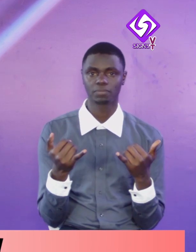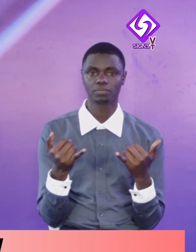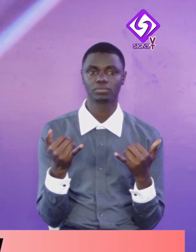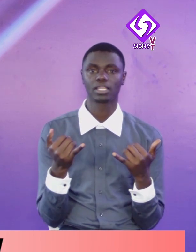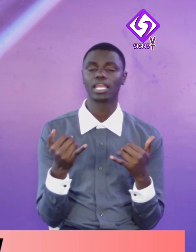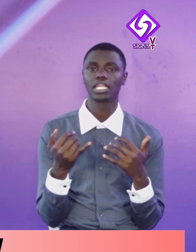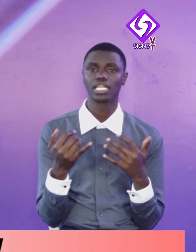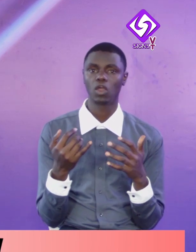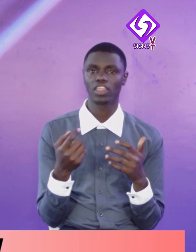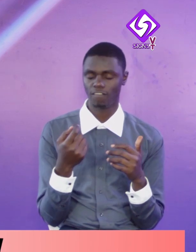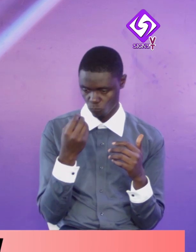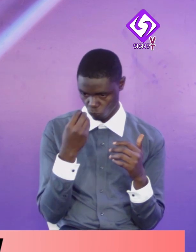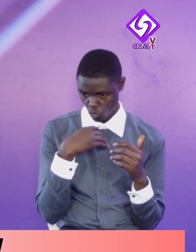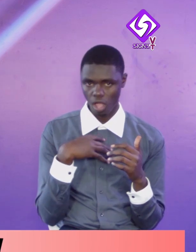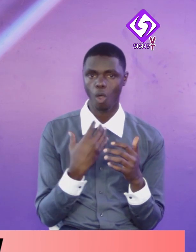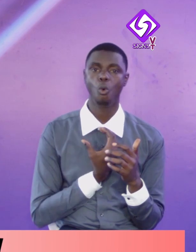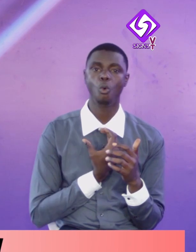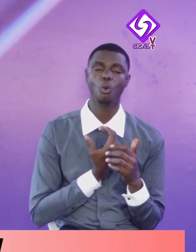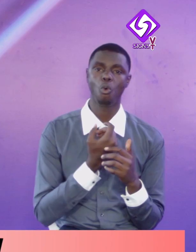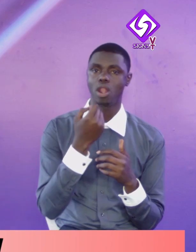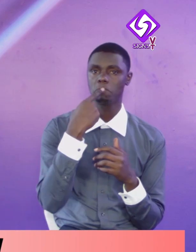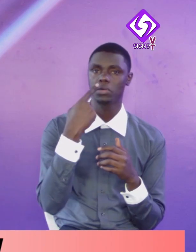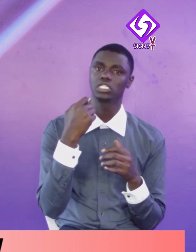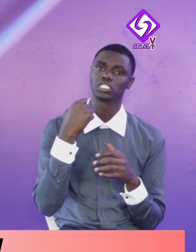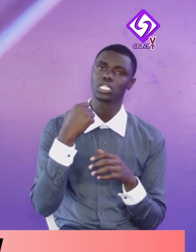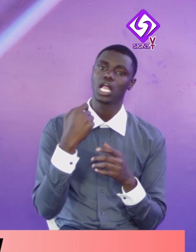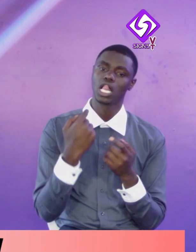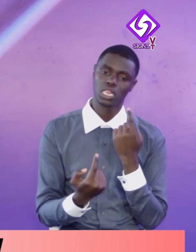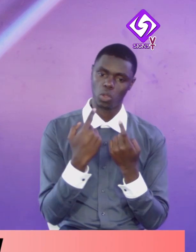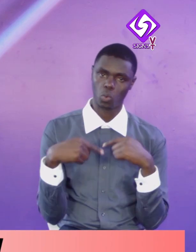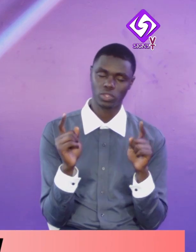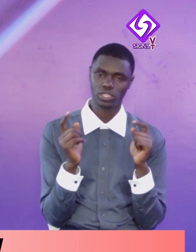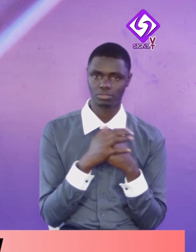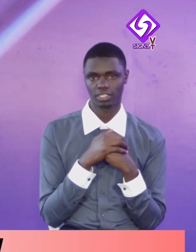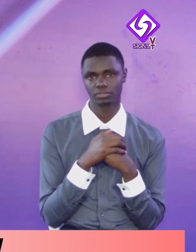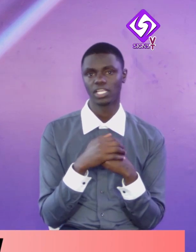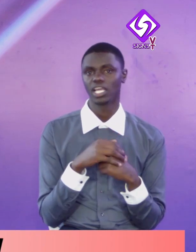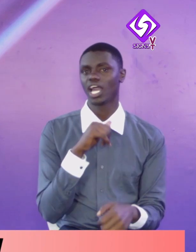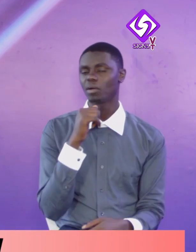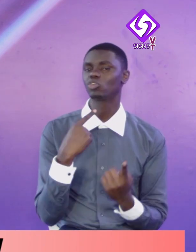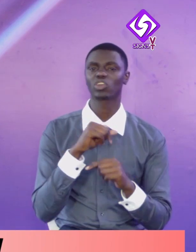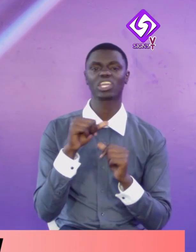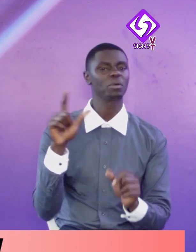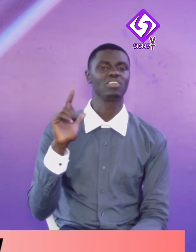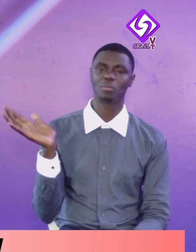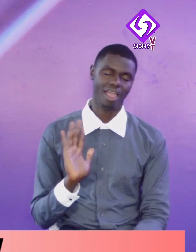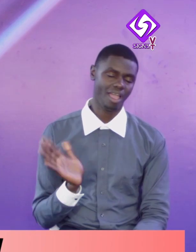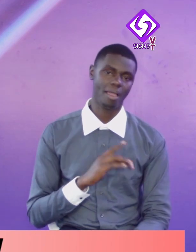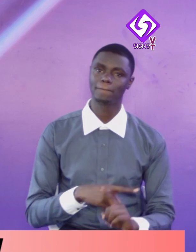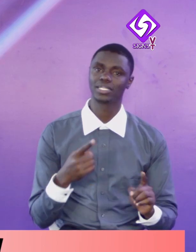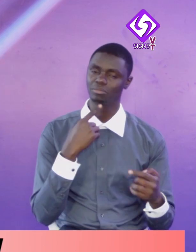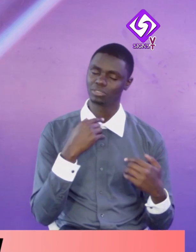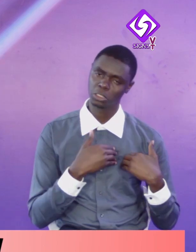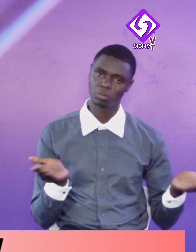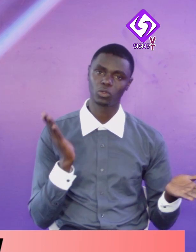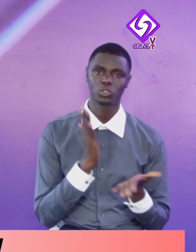their own medicine, which they cooked themselves. I know where you are heading with this. No, I'm not talking about Liverpool. This one, I'm talking the truth. You